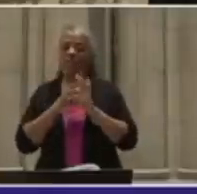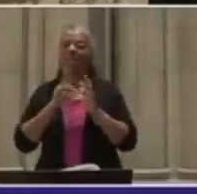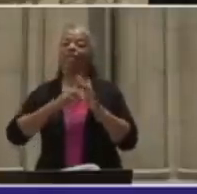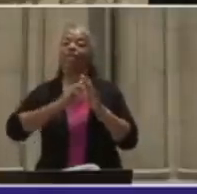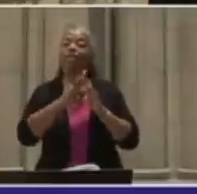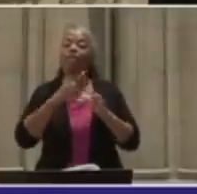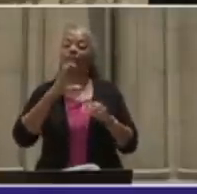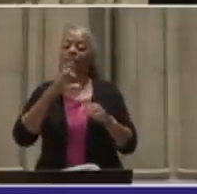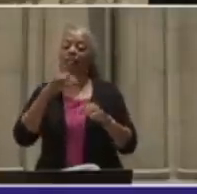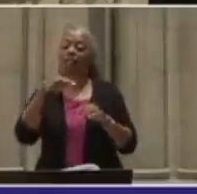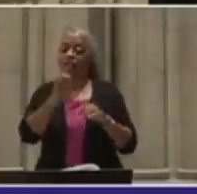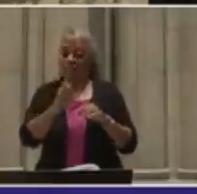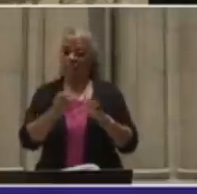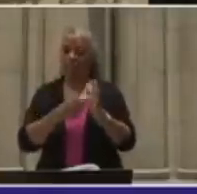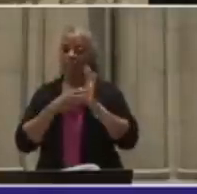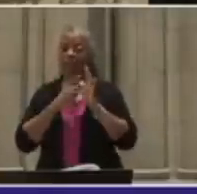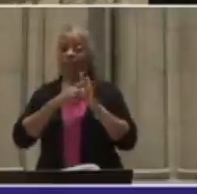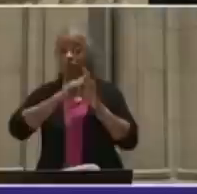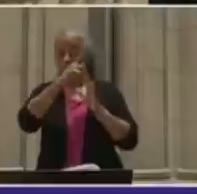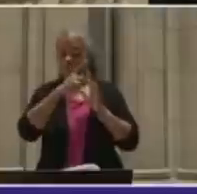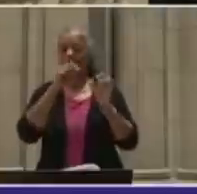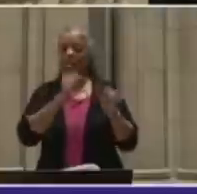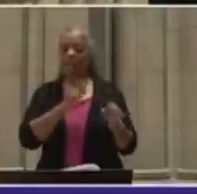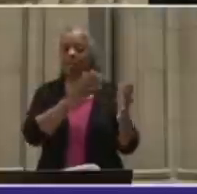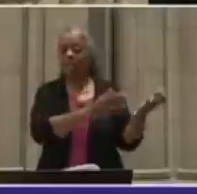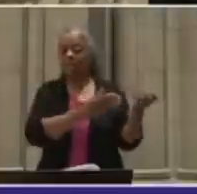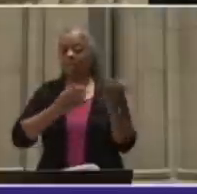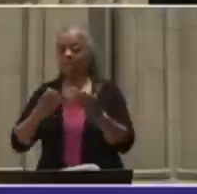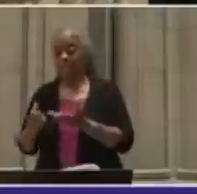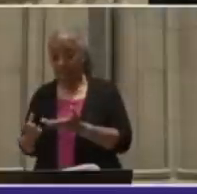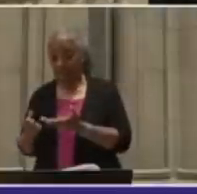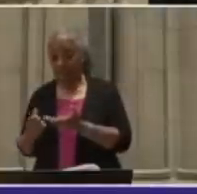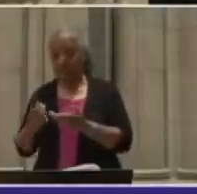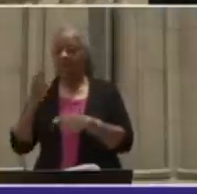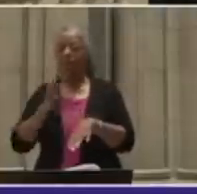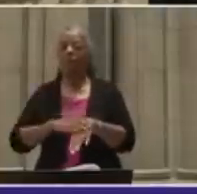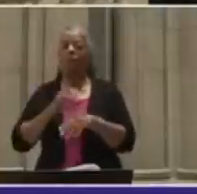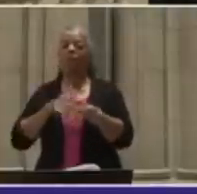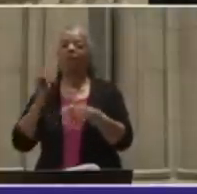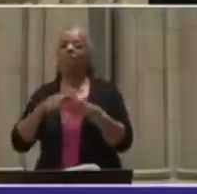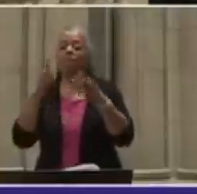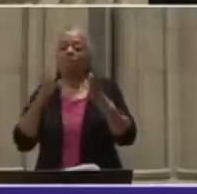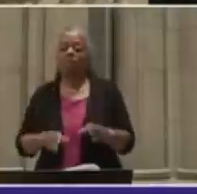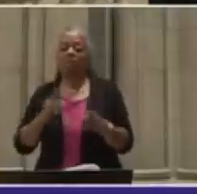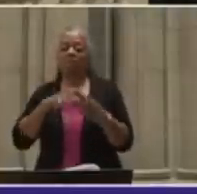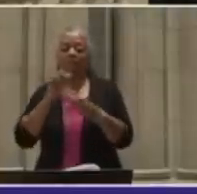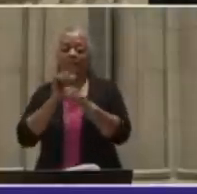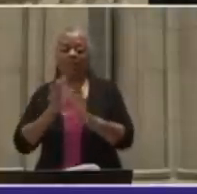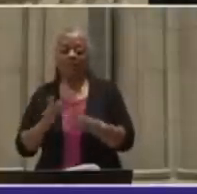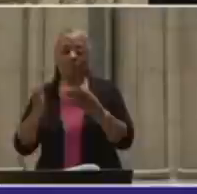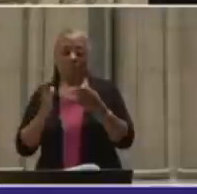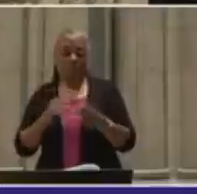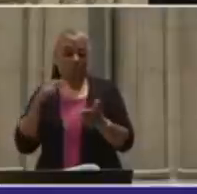Fugitive Clause, required that runaways shall be delivered up on claim of the party to whom such labor or service